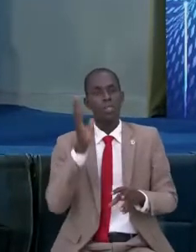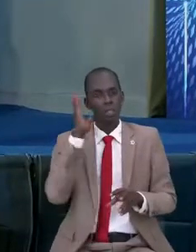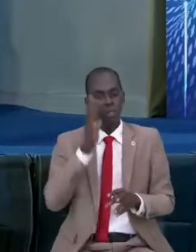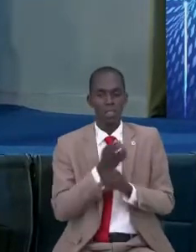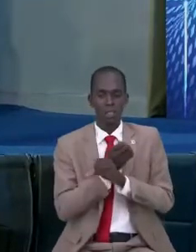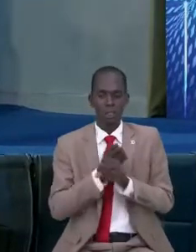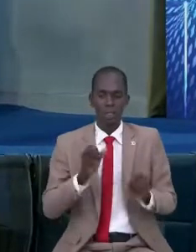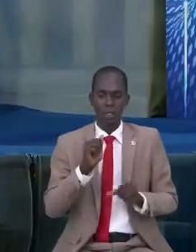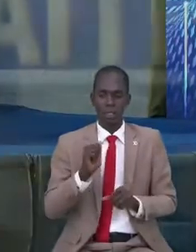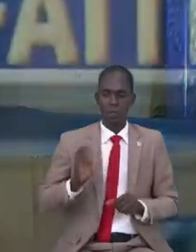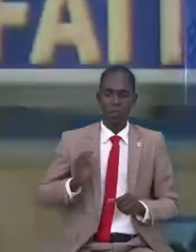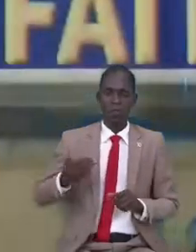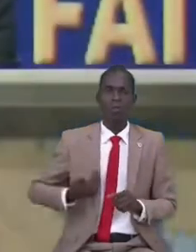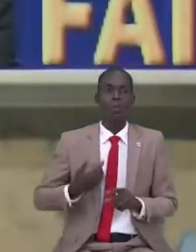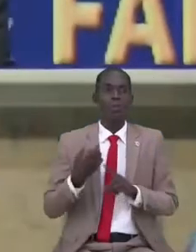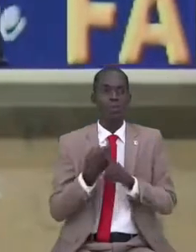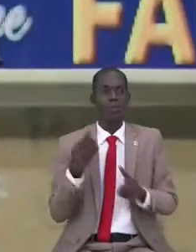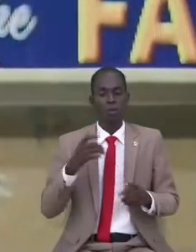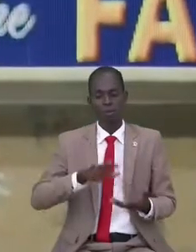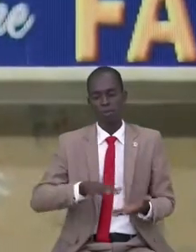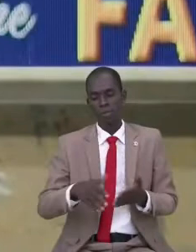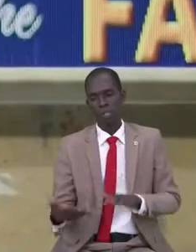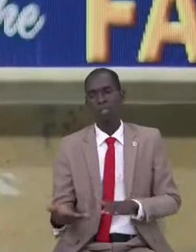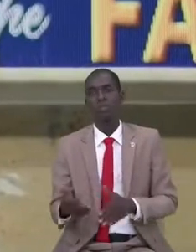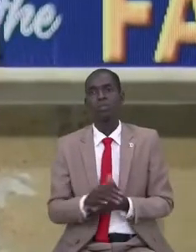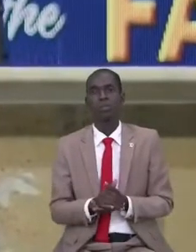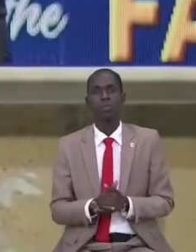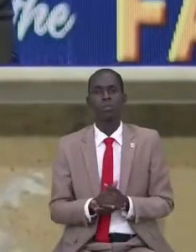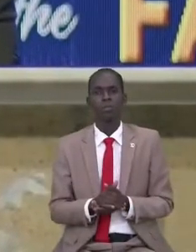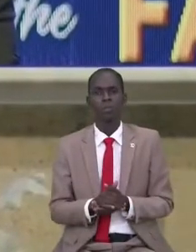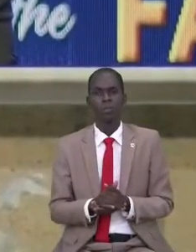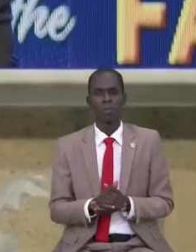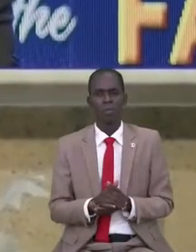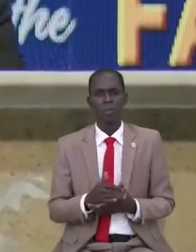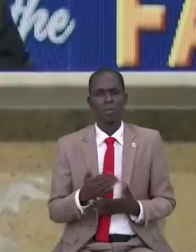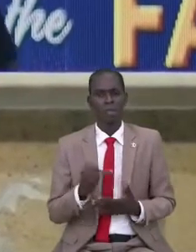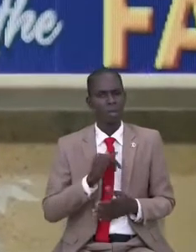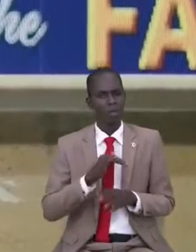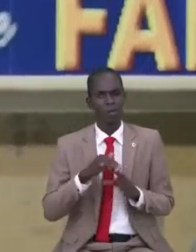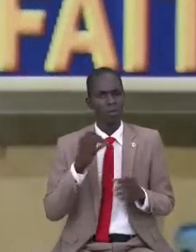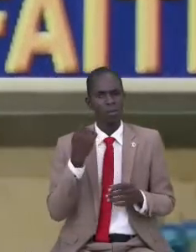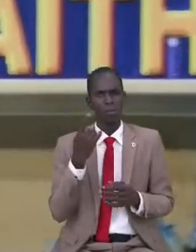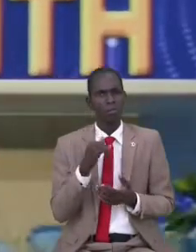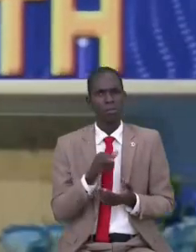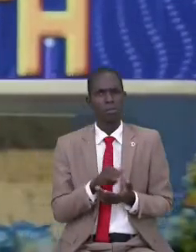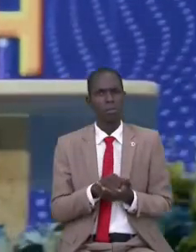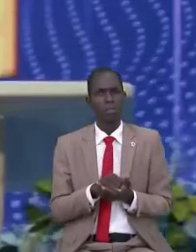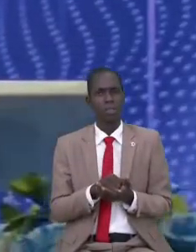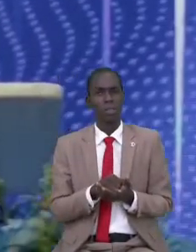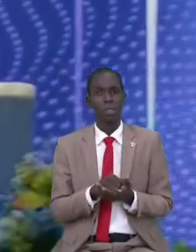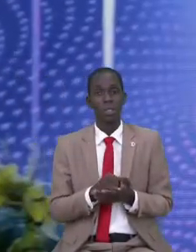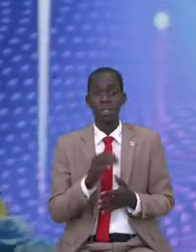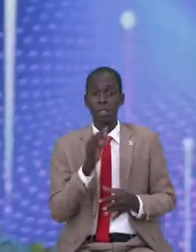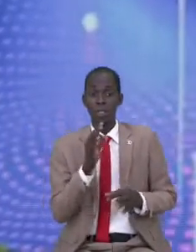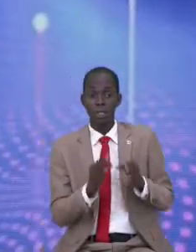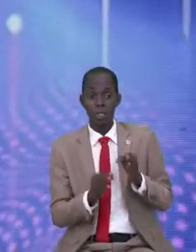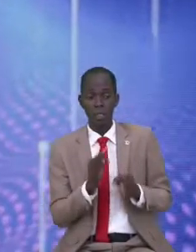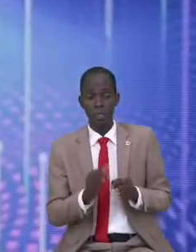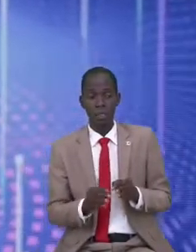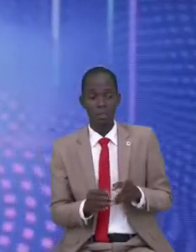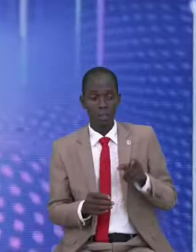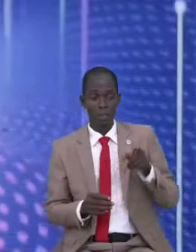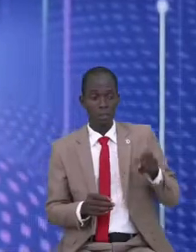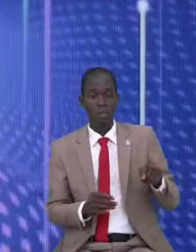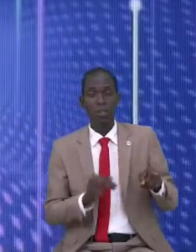save his soul from death. How do I understand that? If he is not